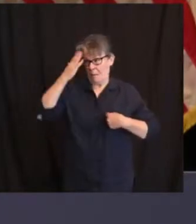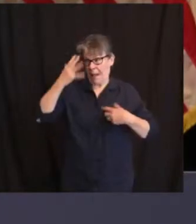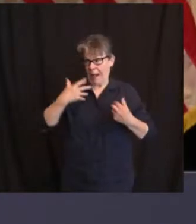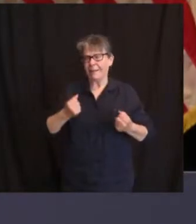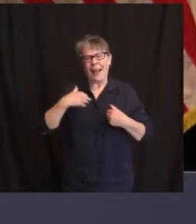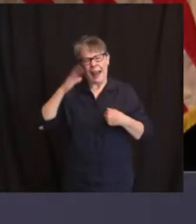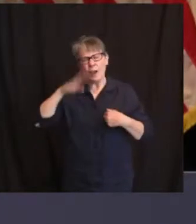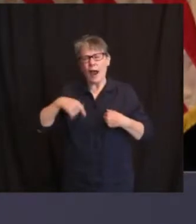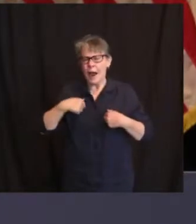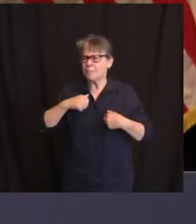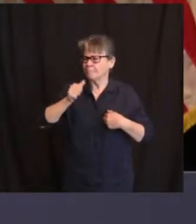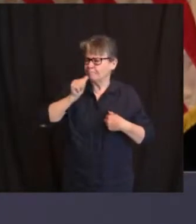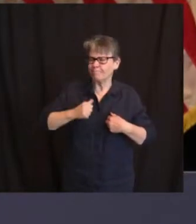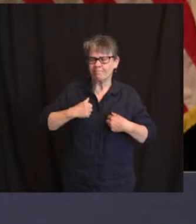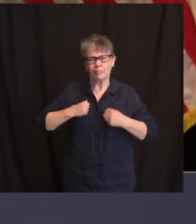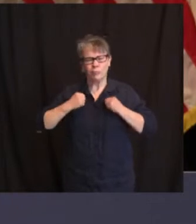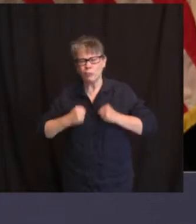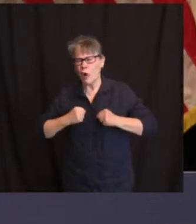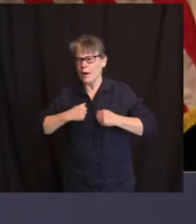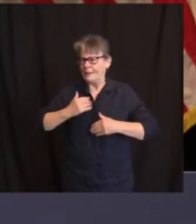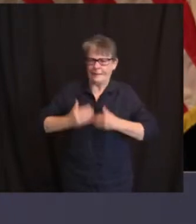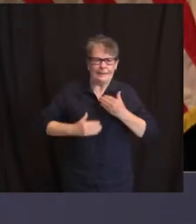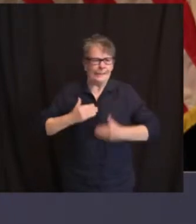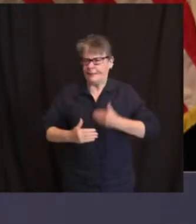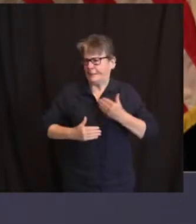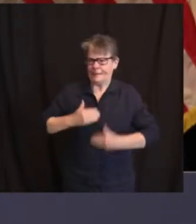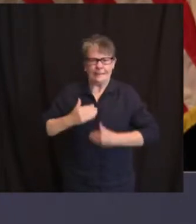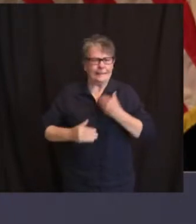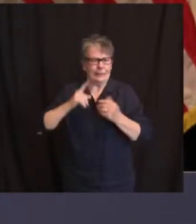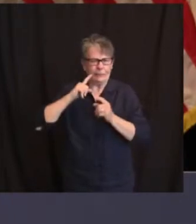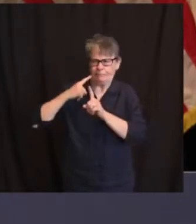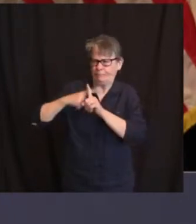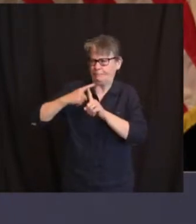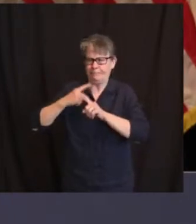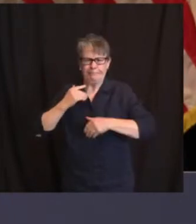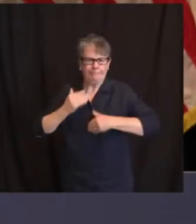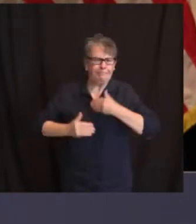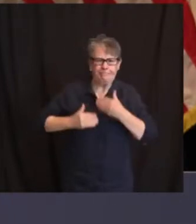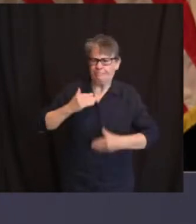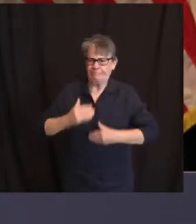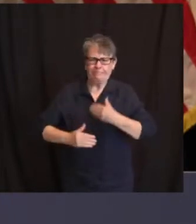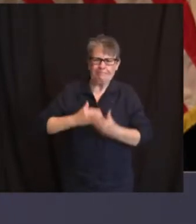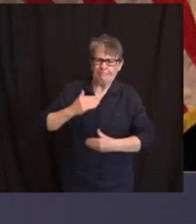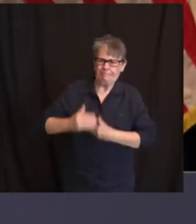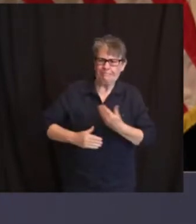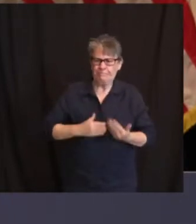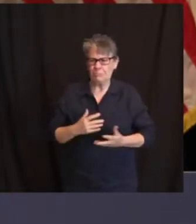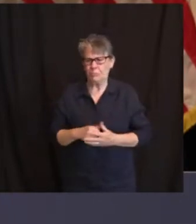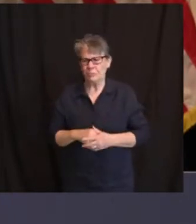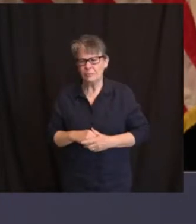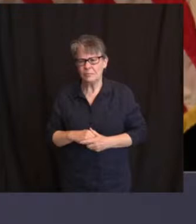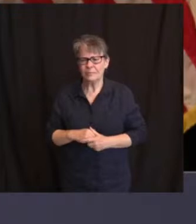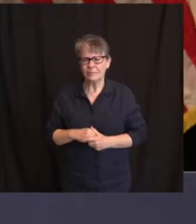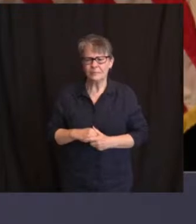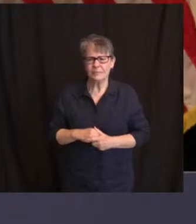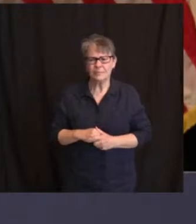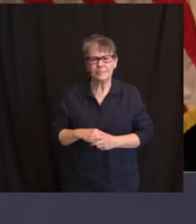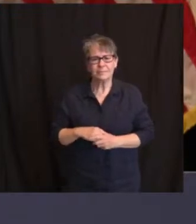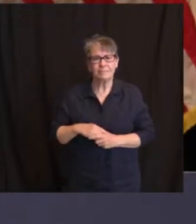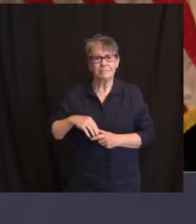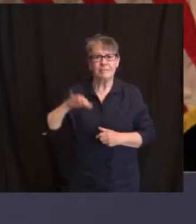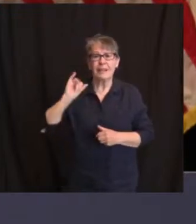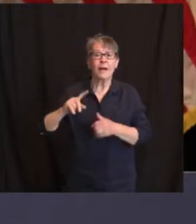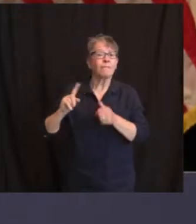various realities. As I said earlier, the first two slides speak to that balance more than anything else right now.